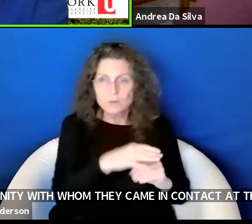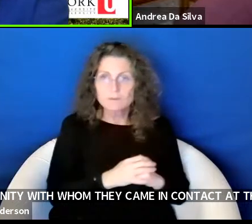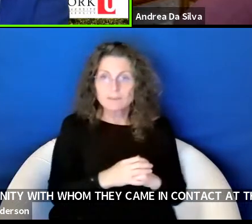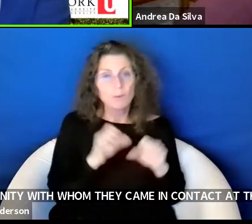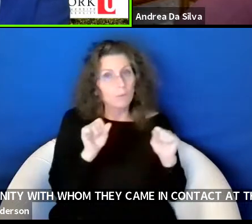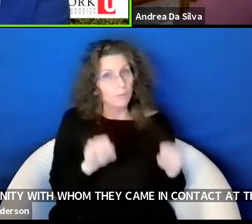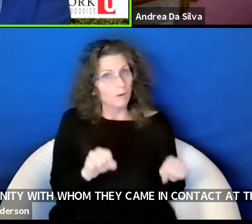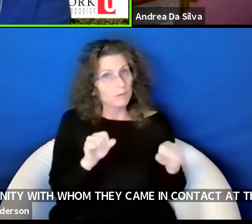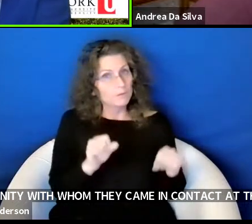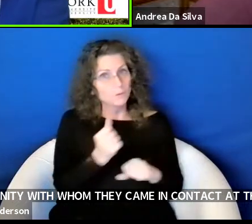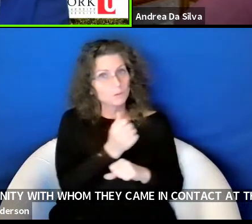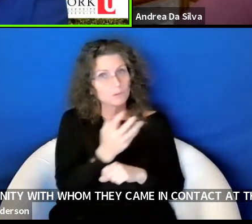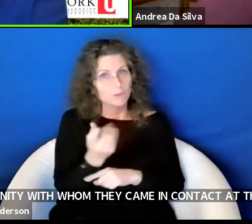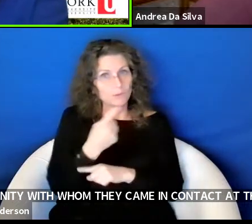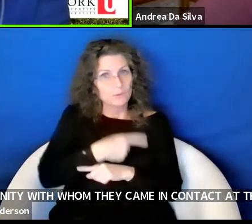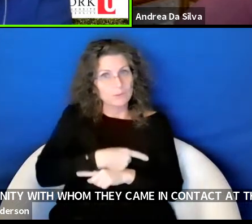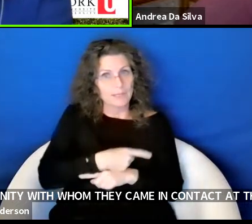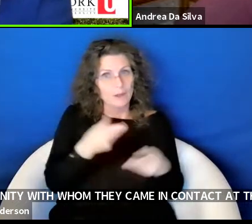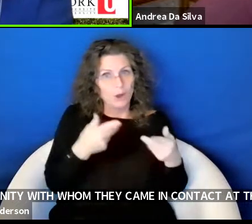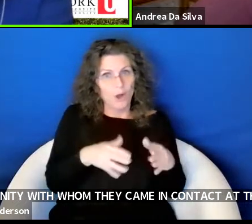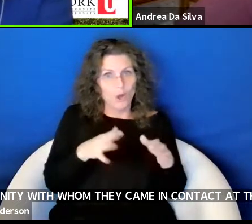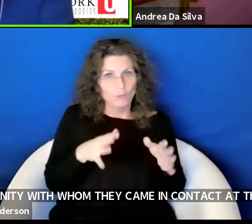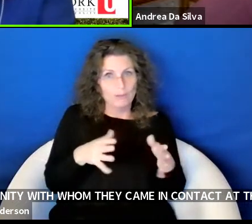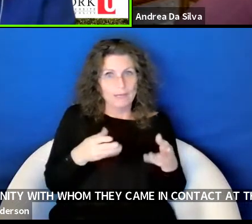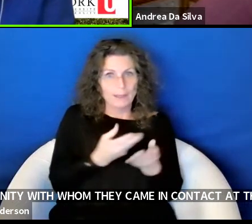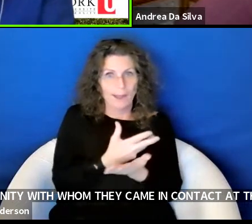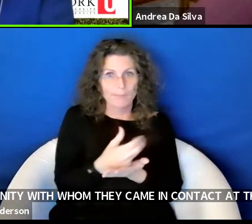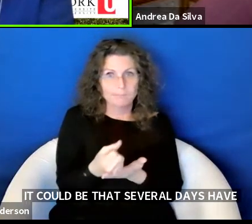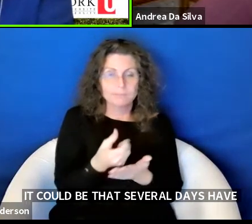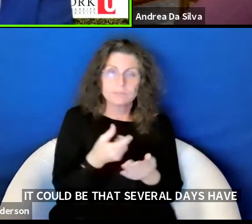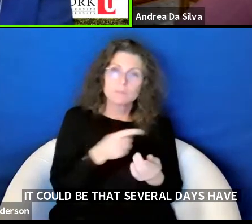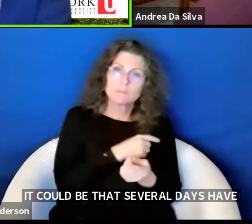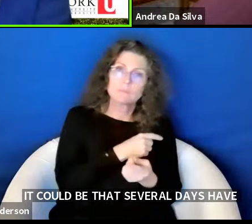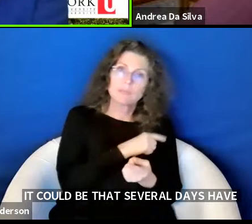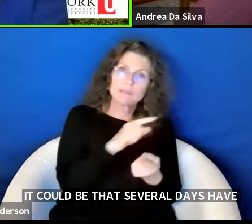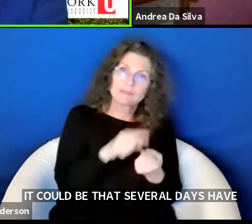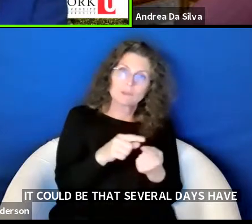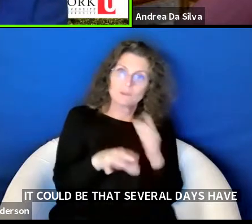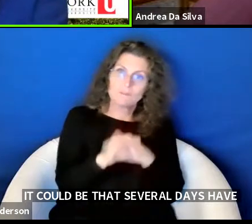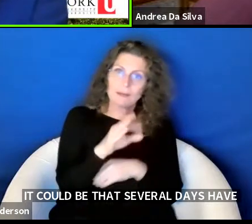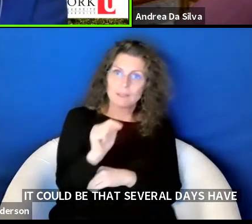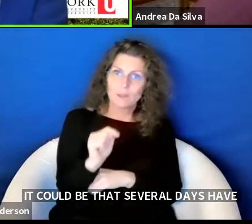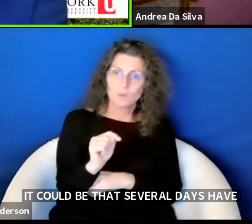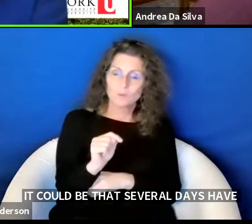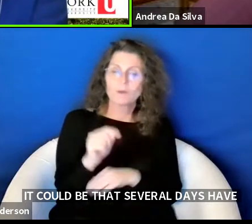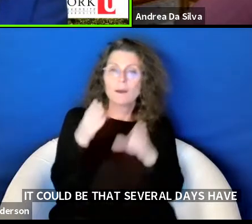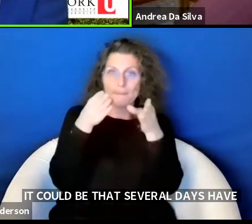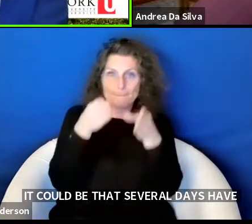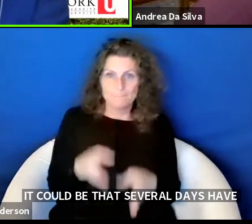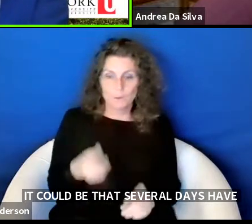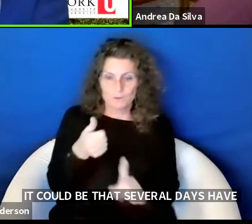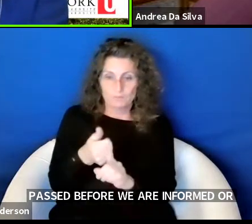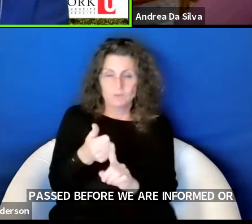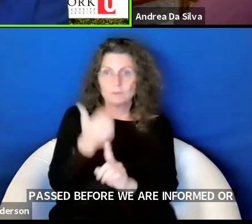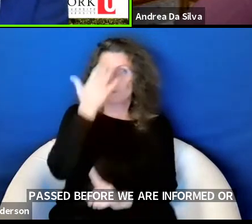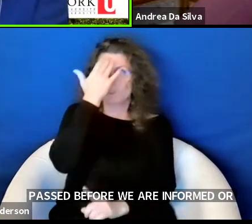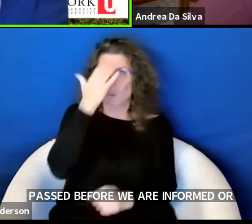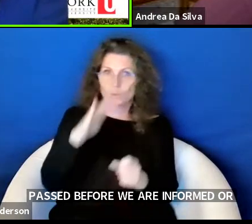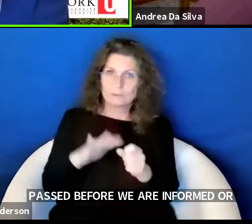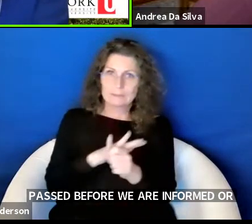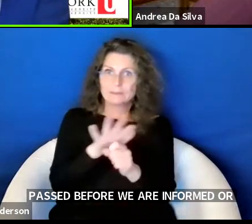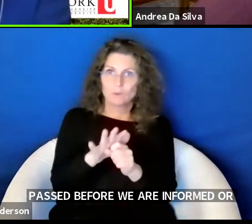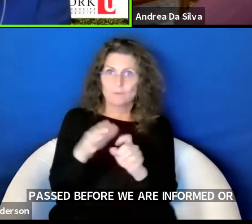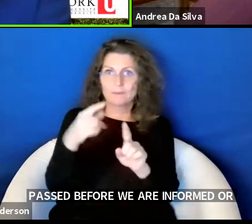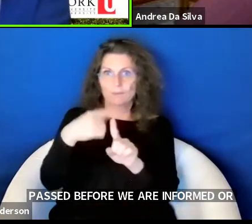passed before we are informed, or before the student, staff member, or faculty member has